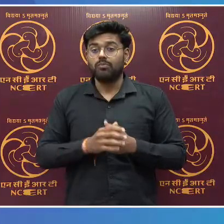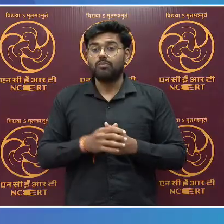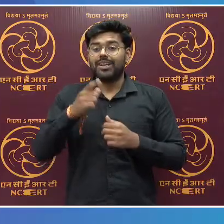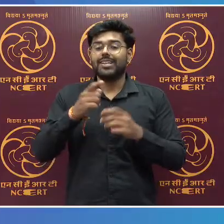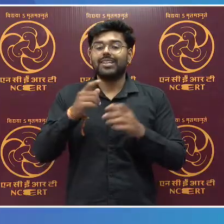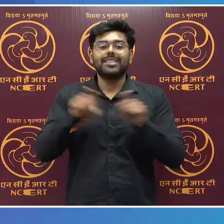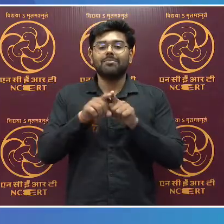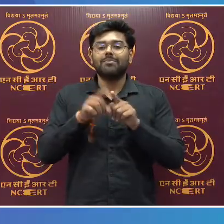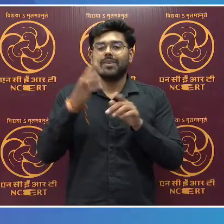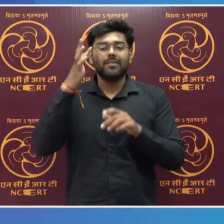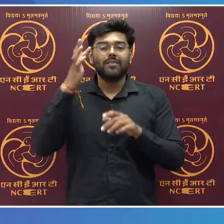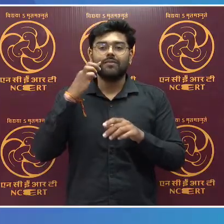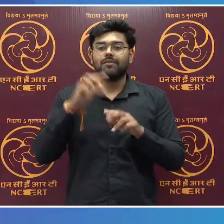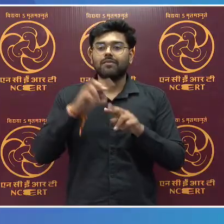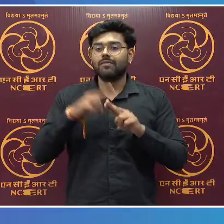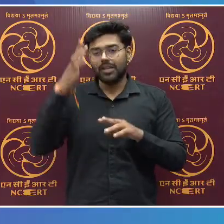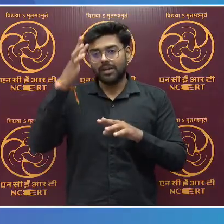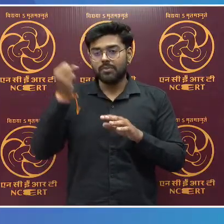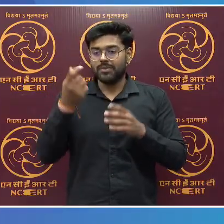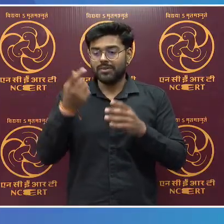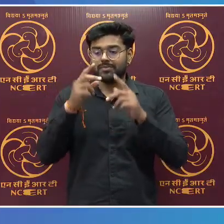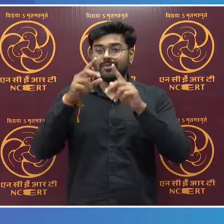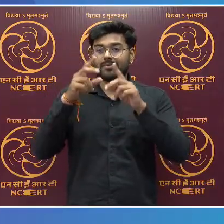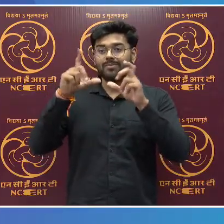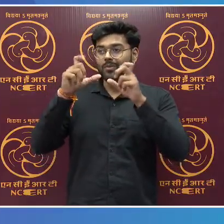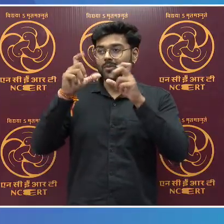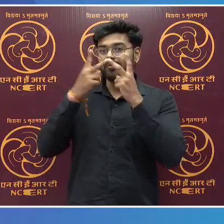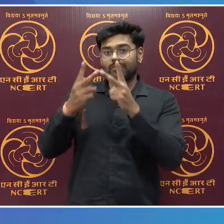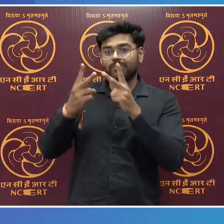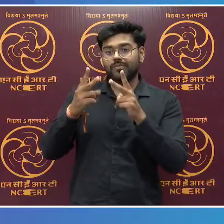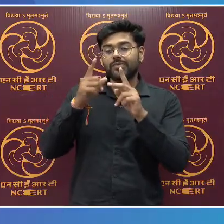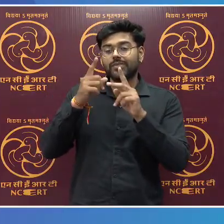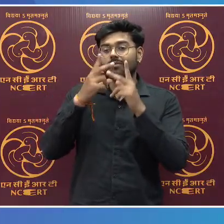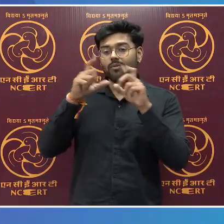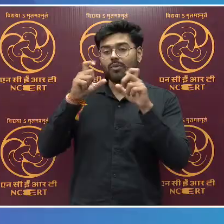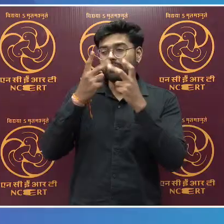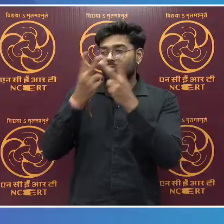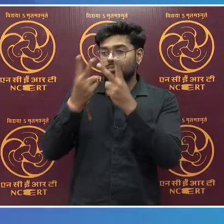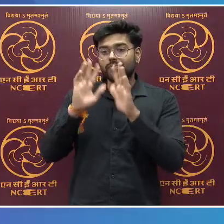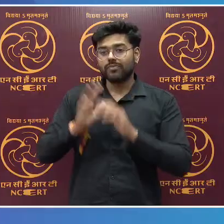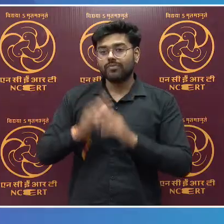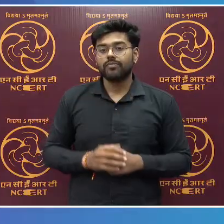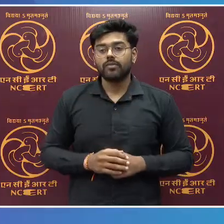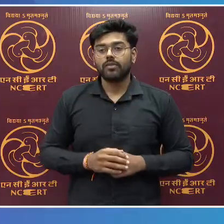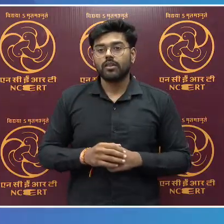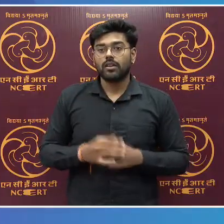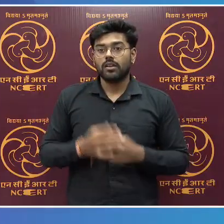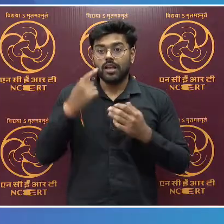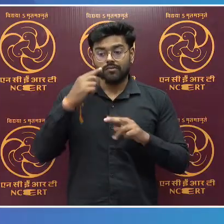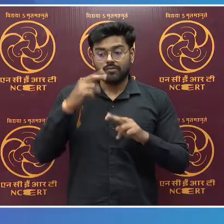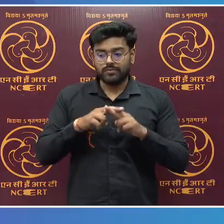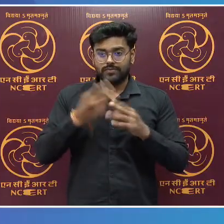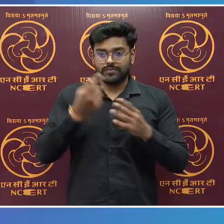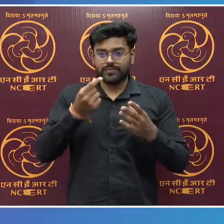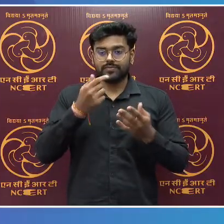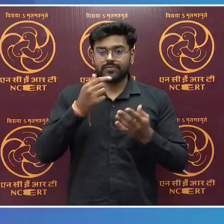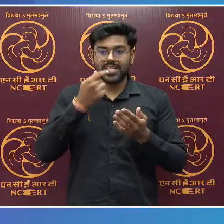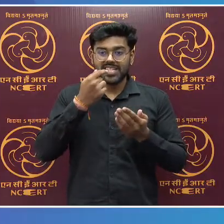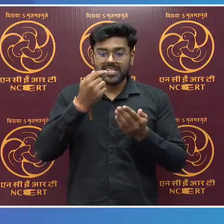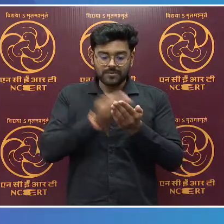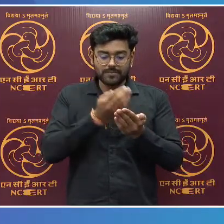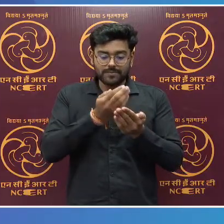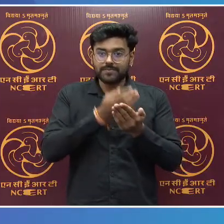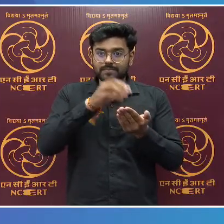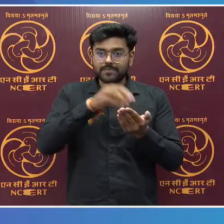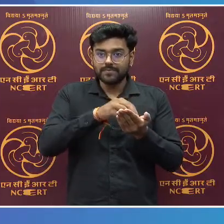structure, right? Right in the image, lactobacillus is seen. Now, if we take a drop of curd and see it